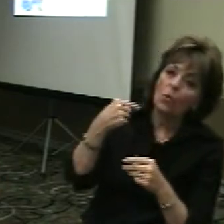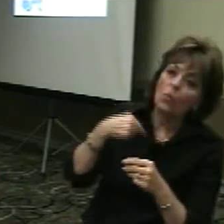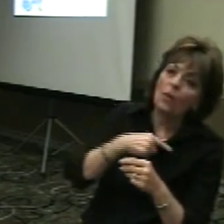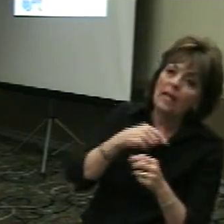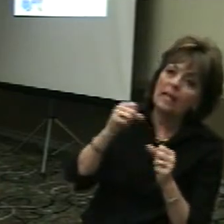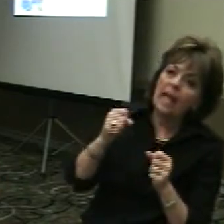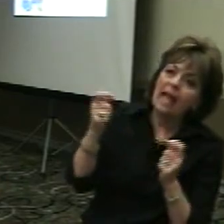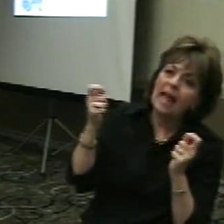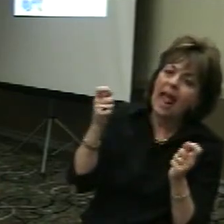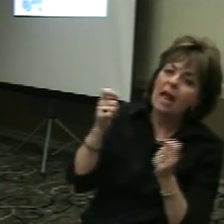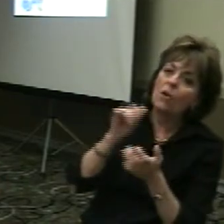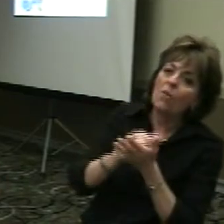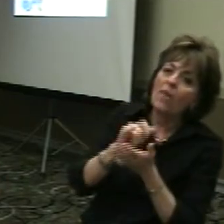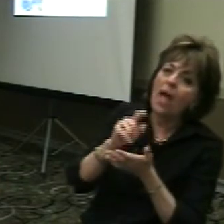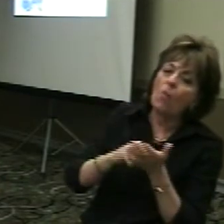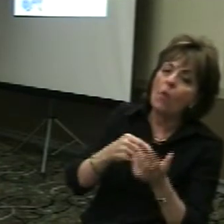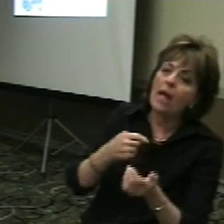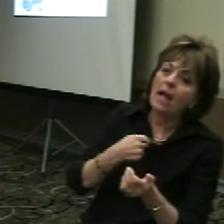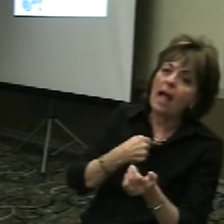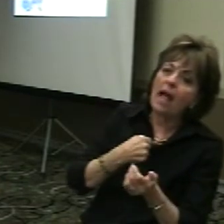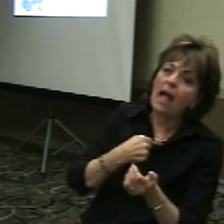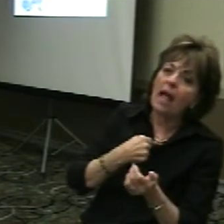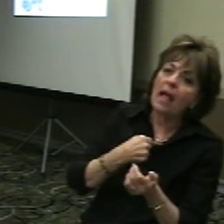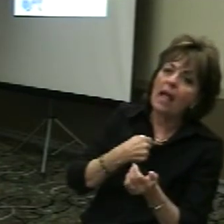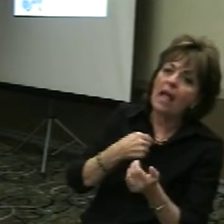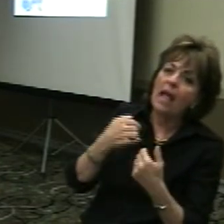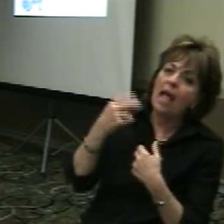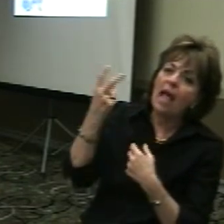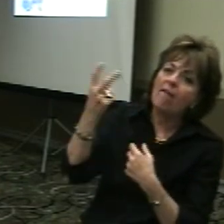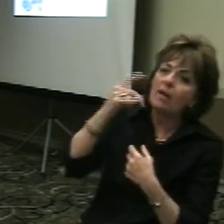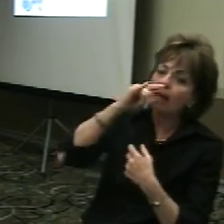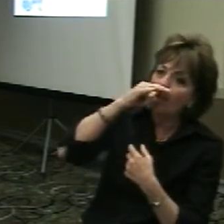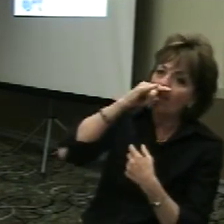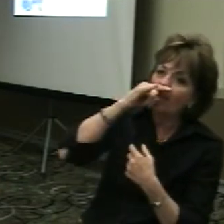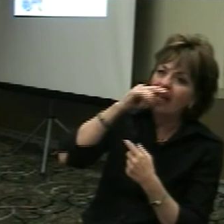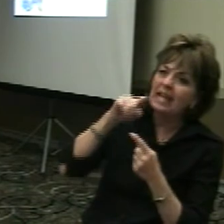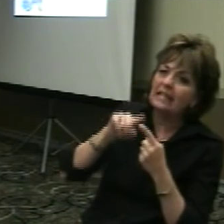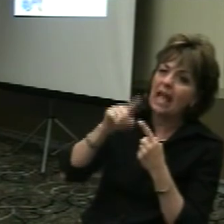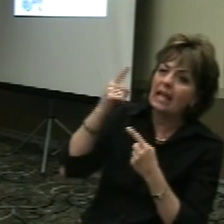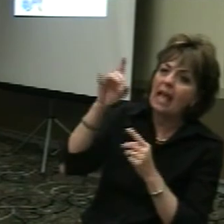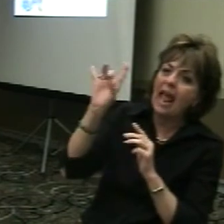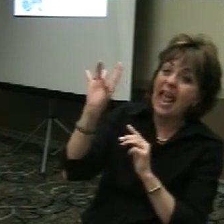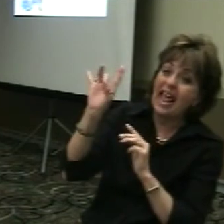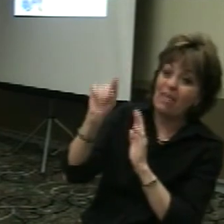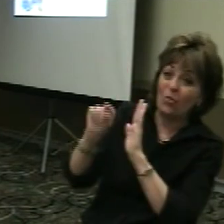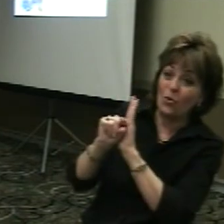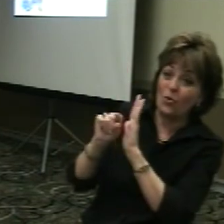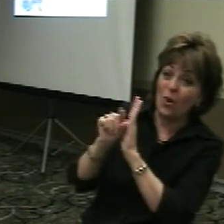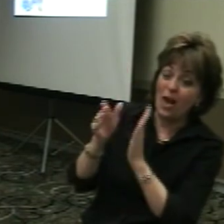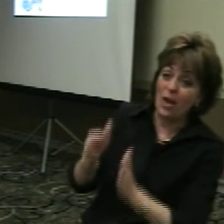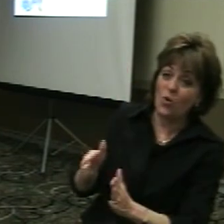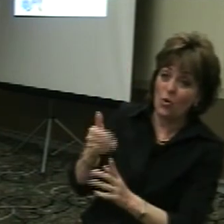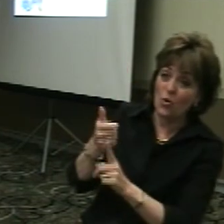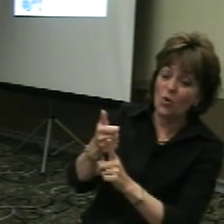We can handle that, but I have a couple of kids like this, 8th graders,